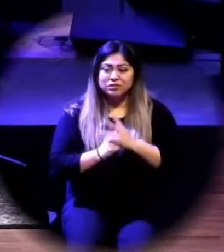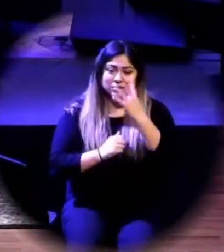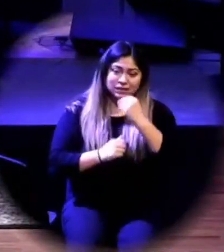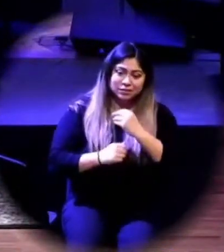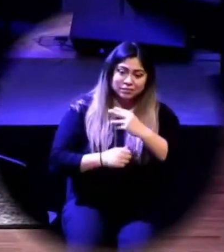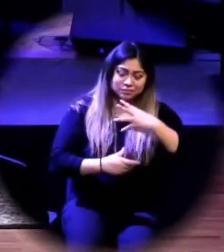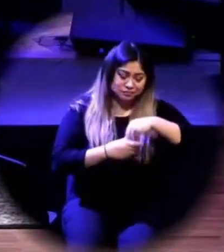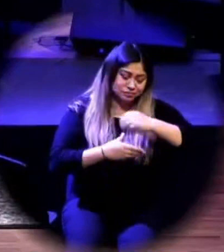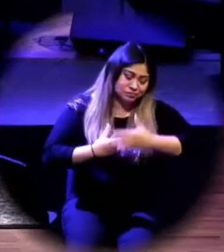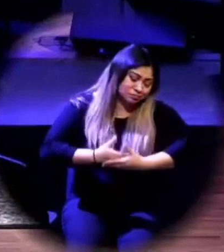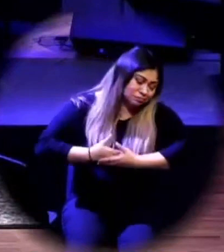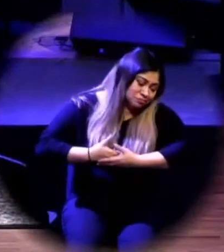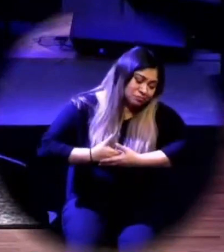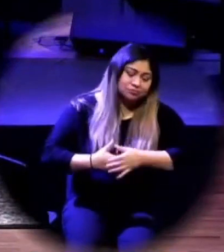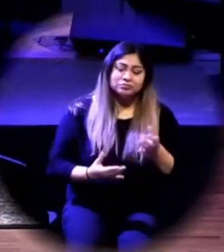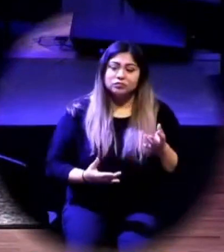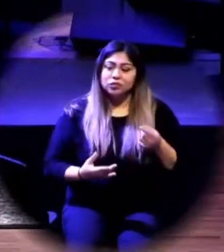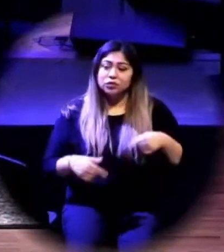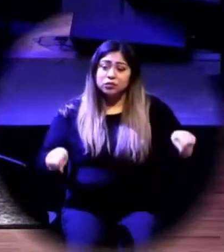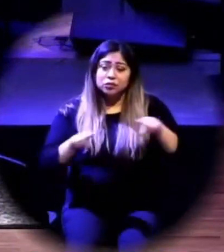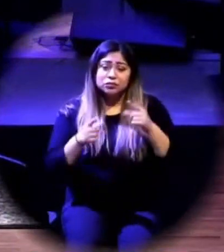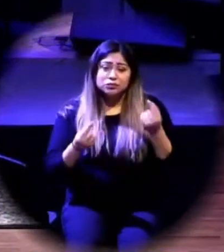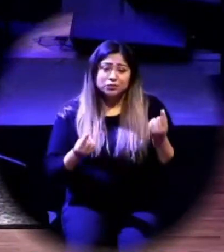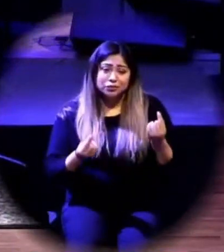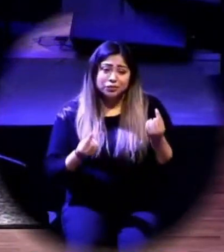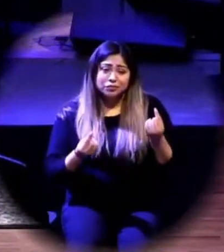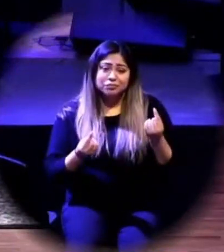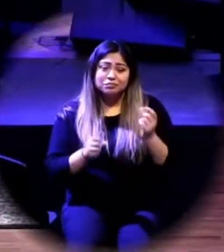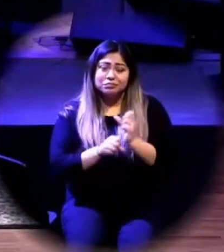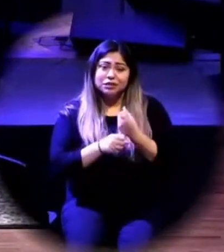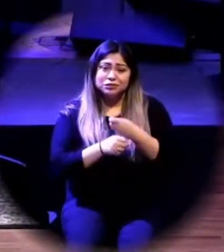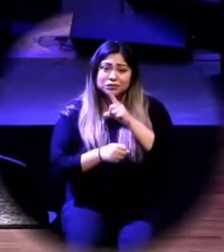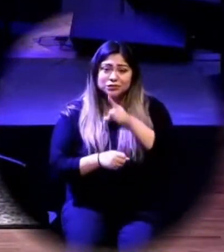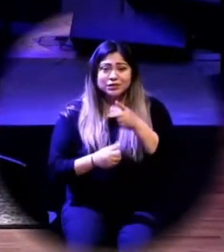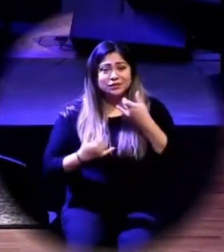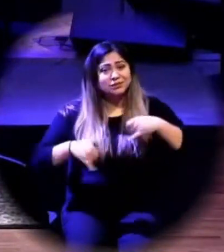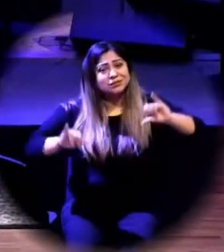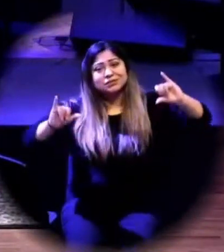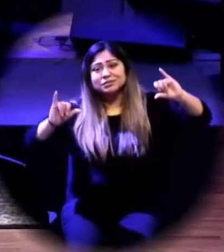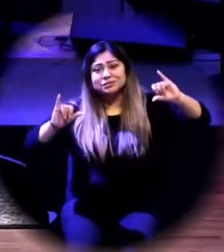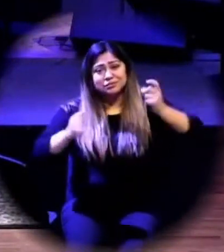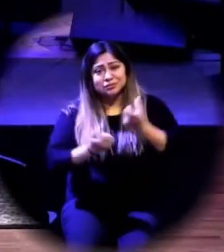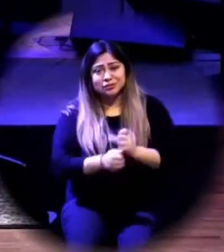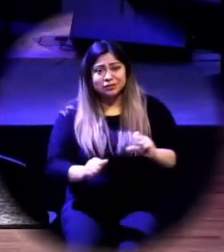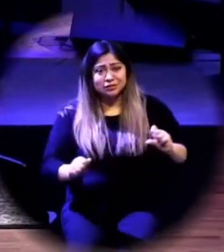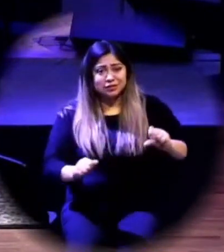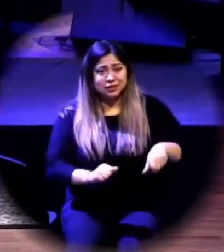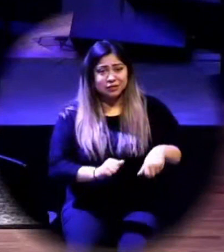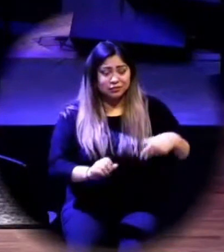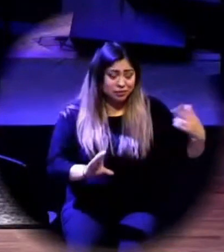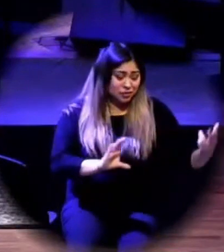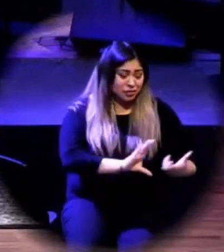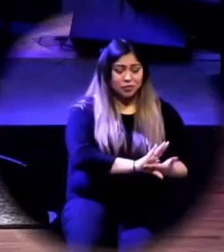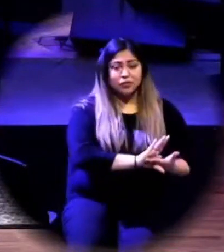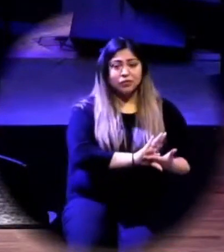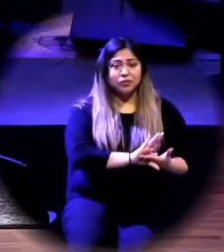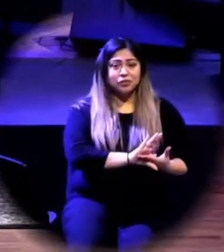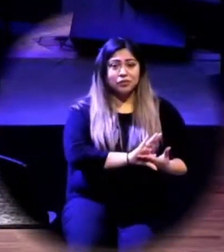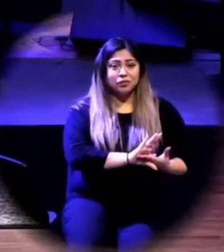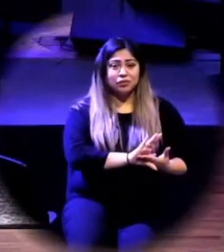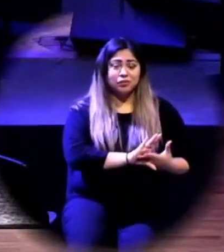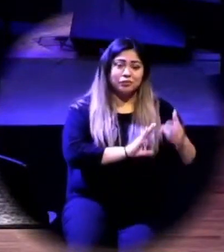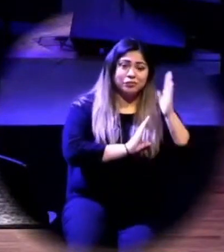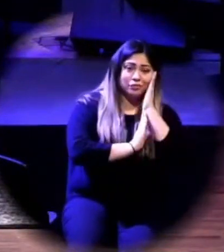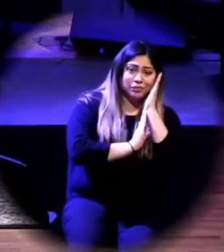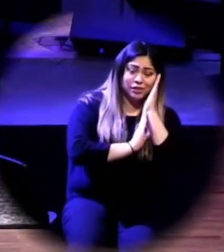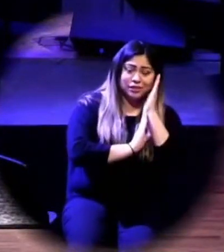you do? You made sure they made it to bed, safe and secure, so that they could wake up